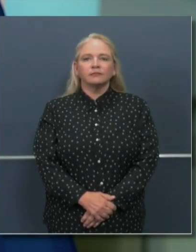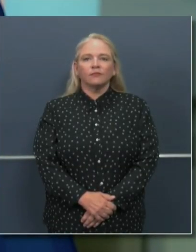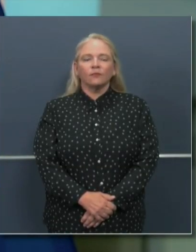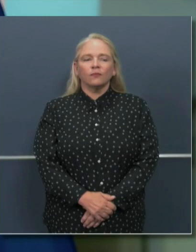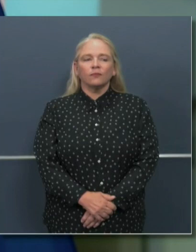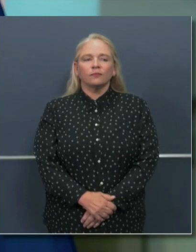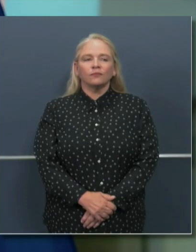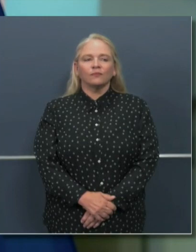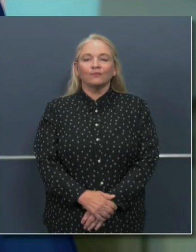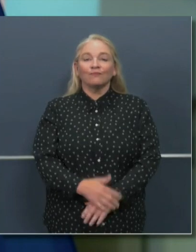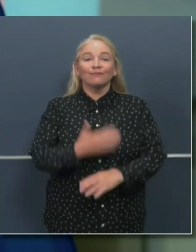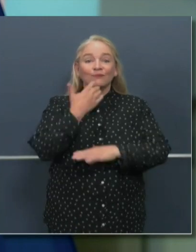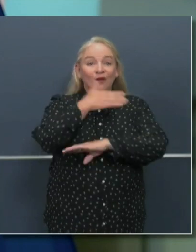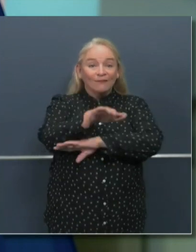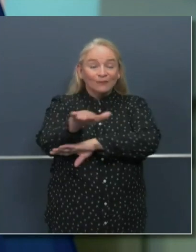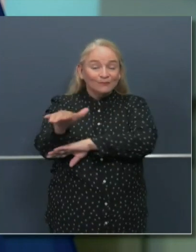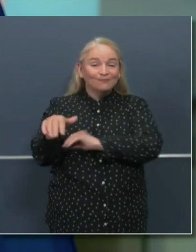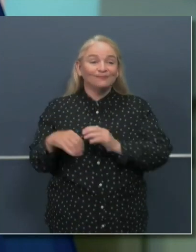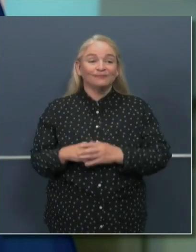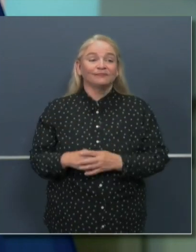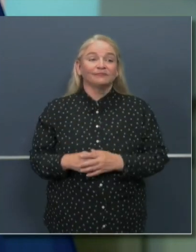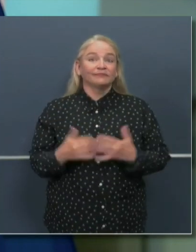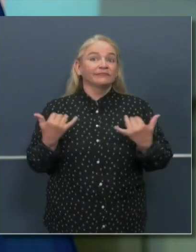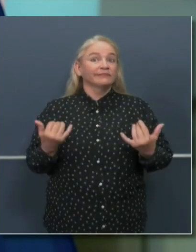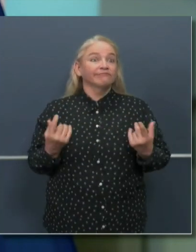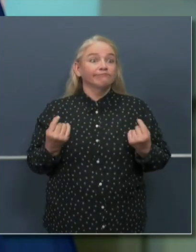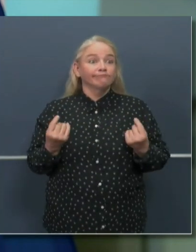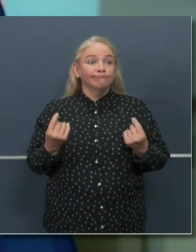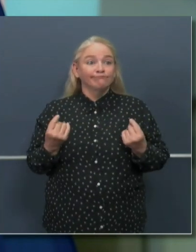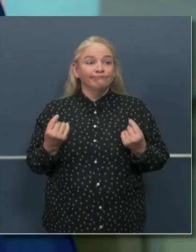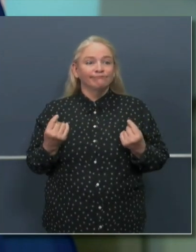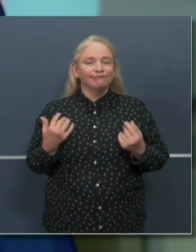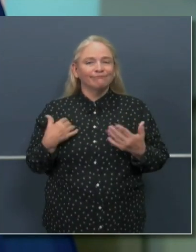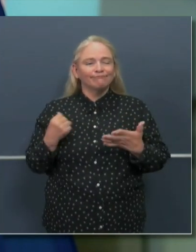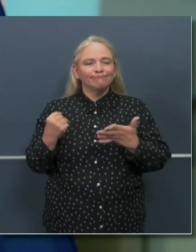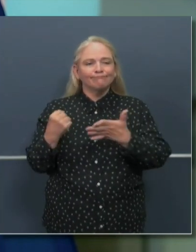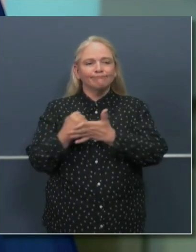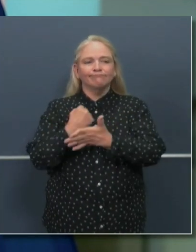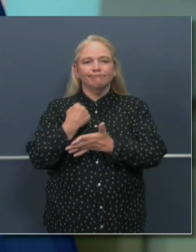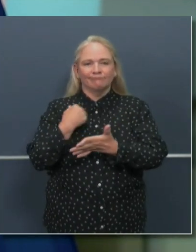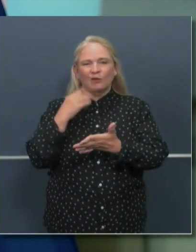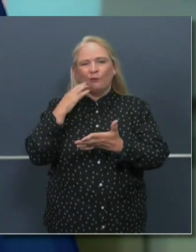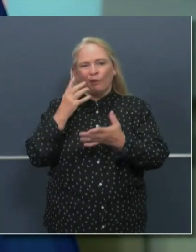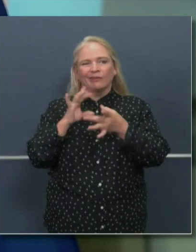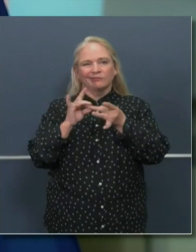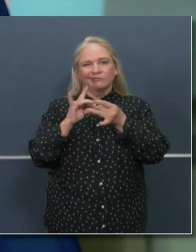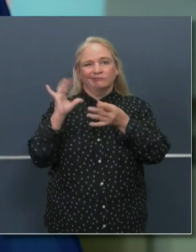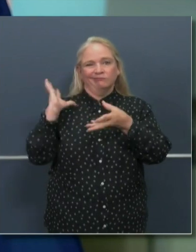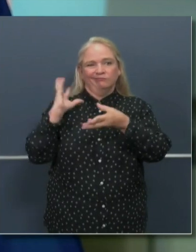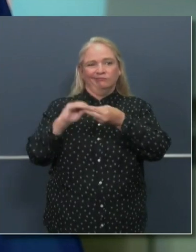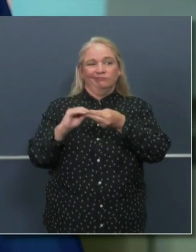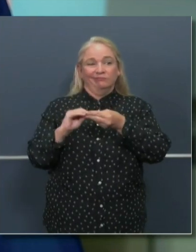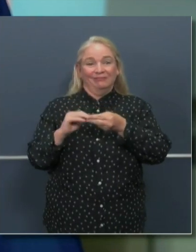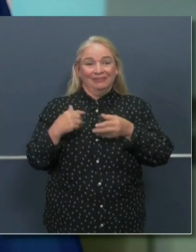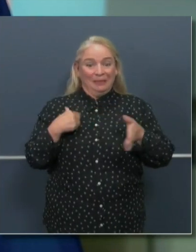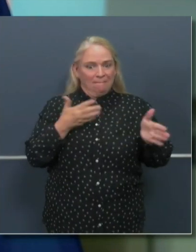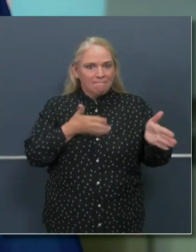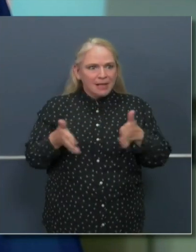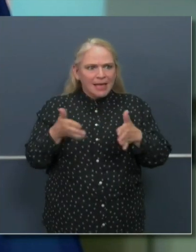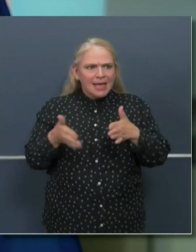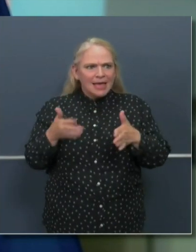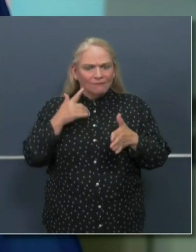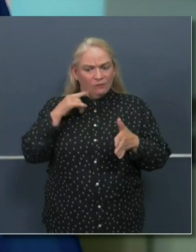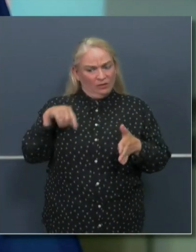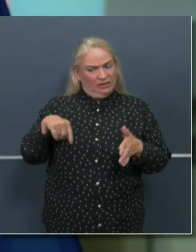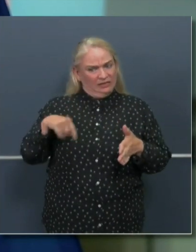Good afternoon. Today I wanted to take the opportunity to update you on our preparedness plans in the state of California.